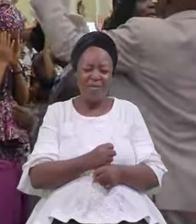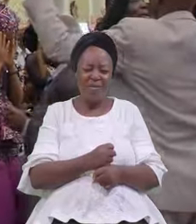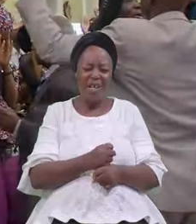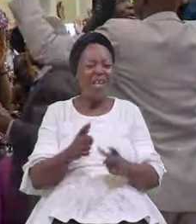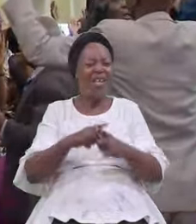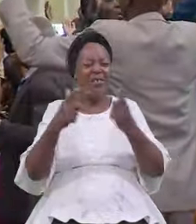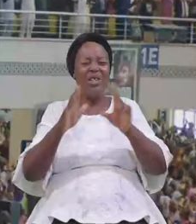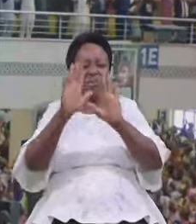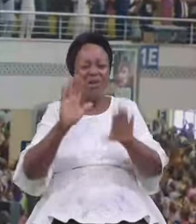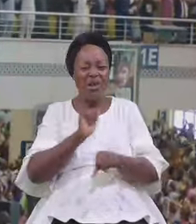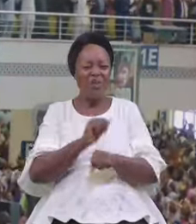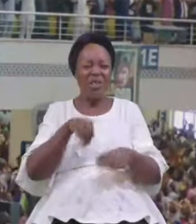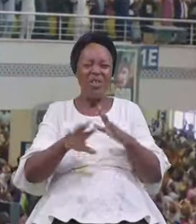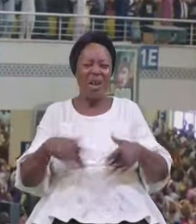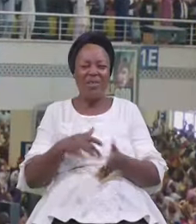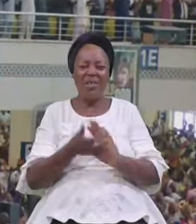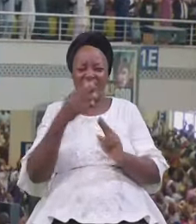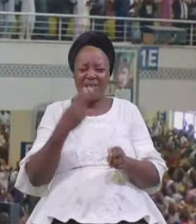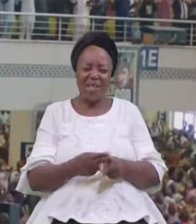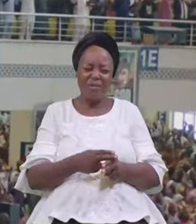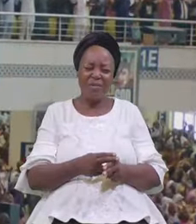unprecedented miracles in your life.